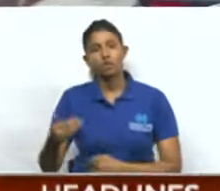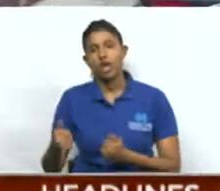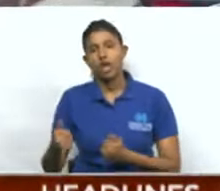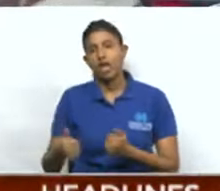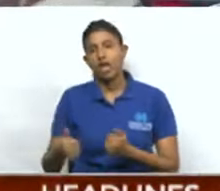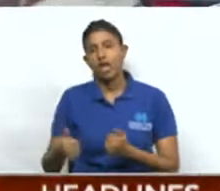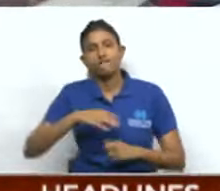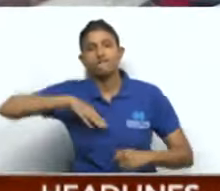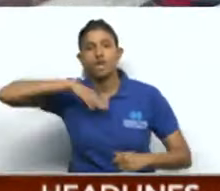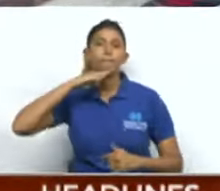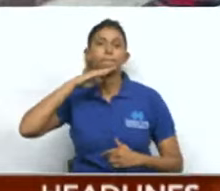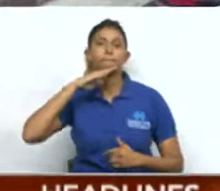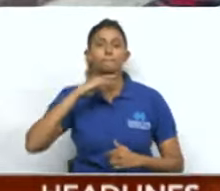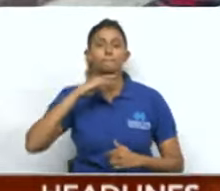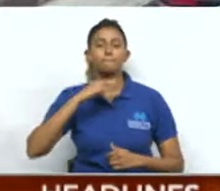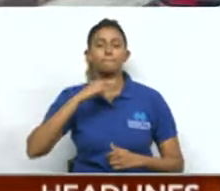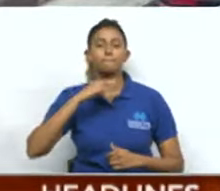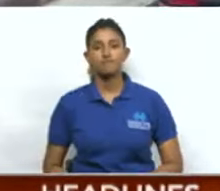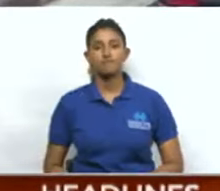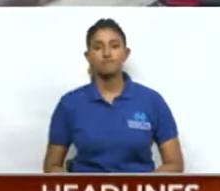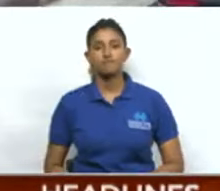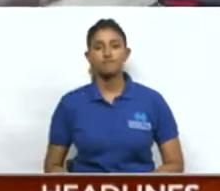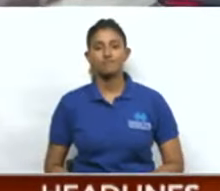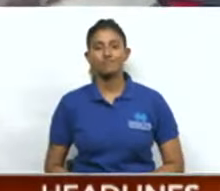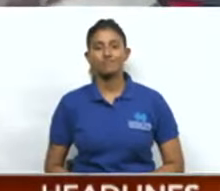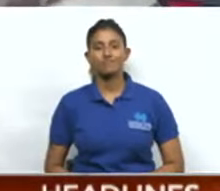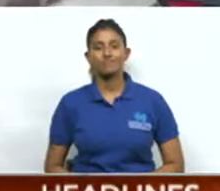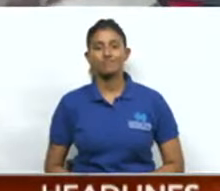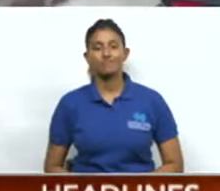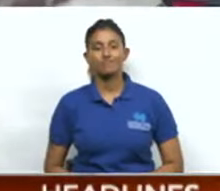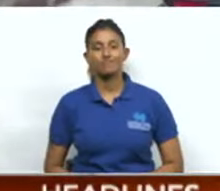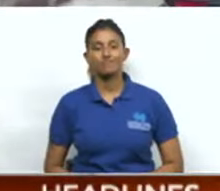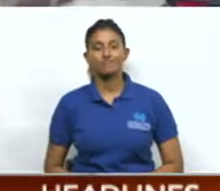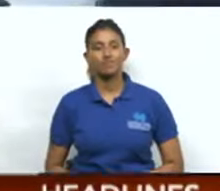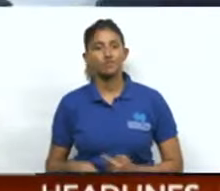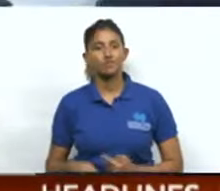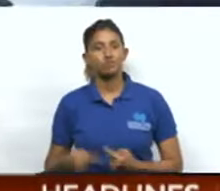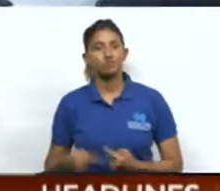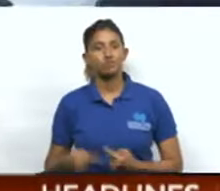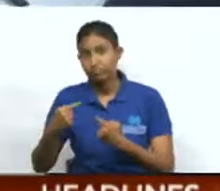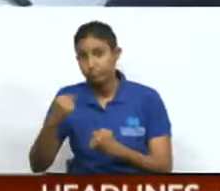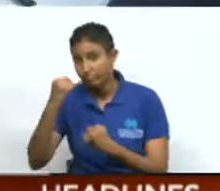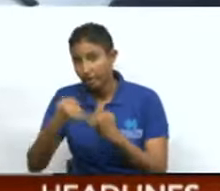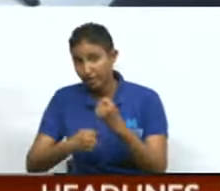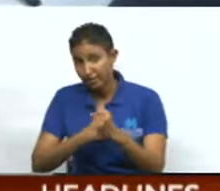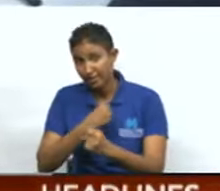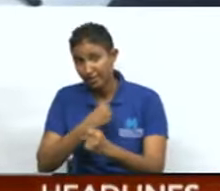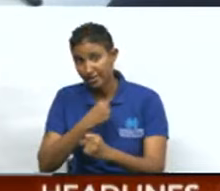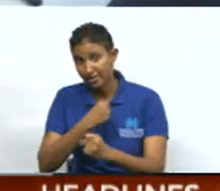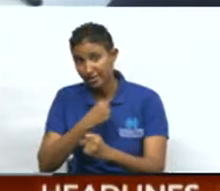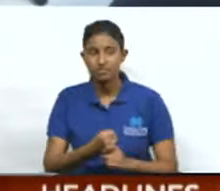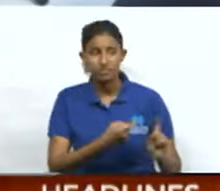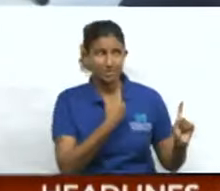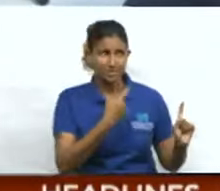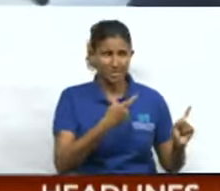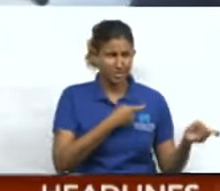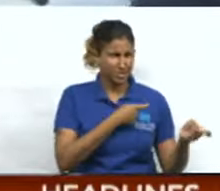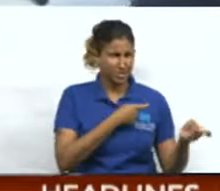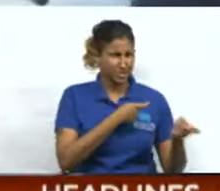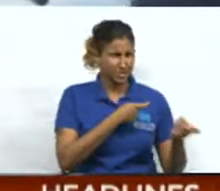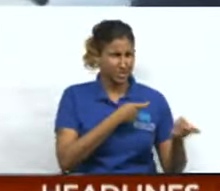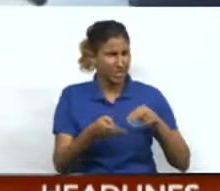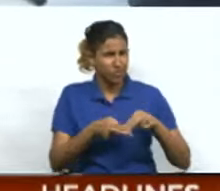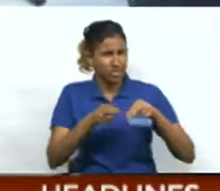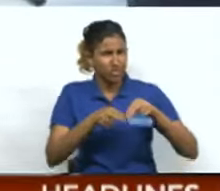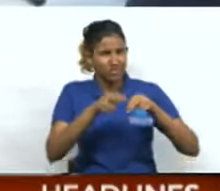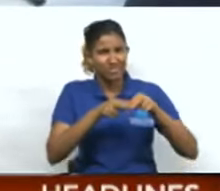That can't be to the end of the year. Contain the upsurge? Girl, they lost control.